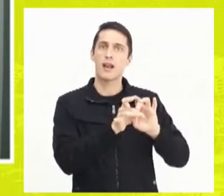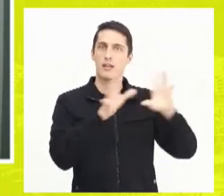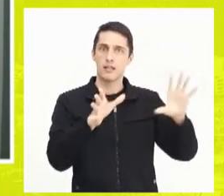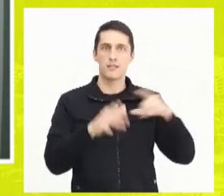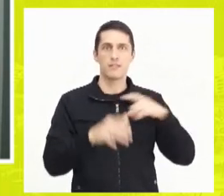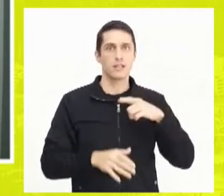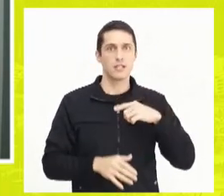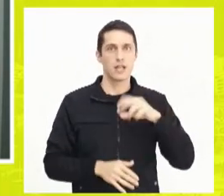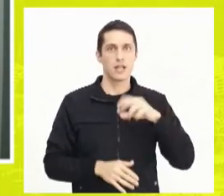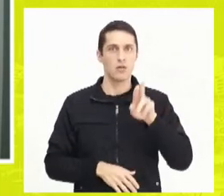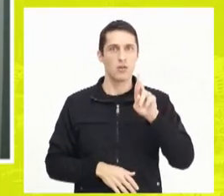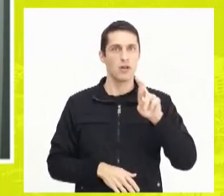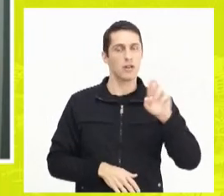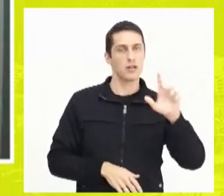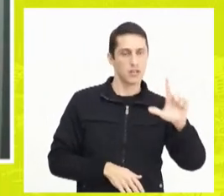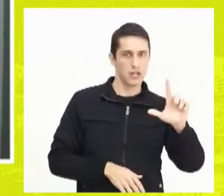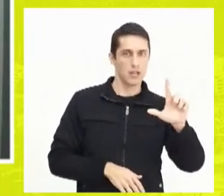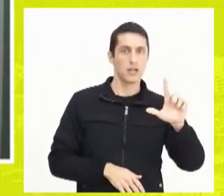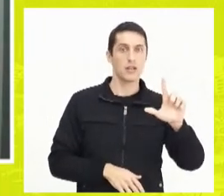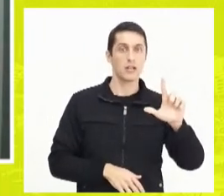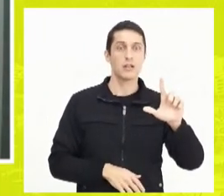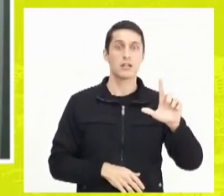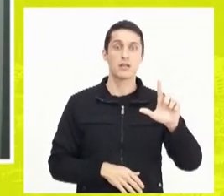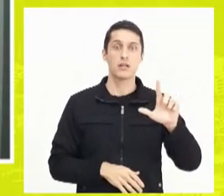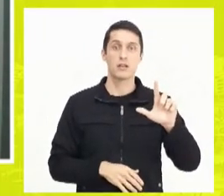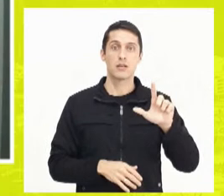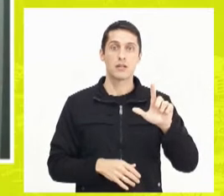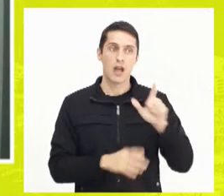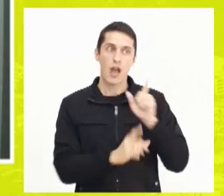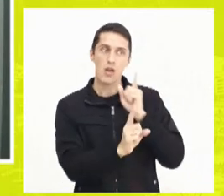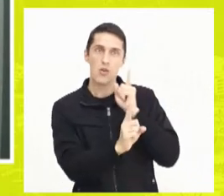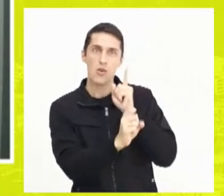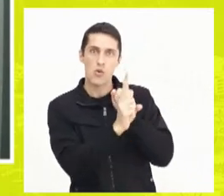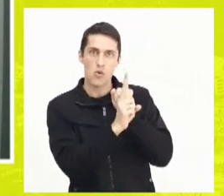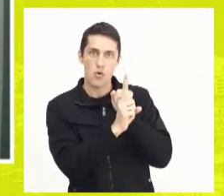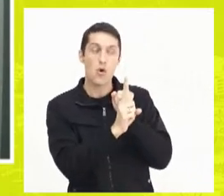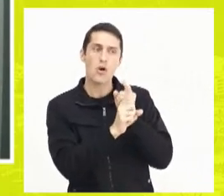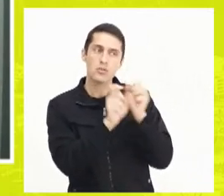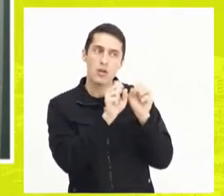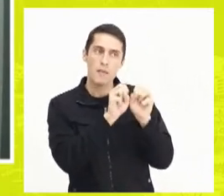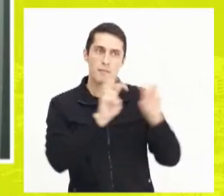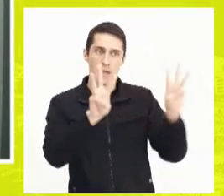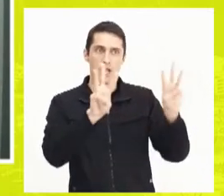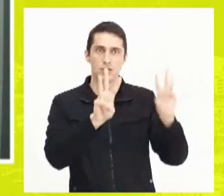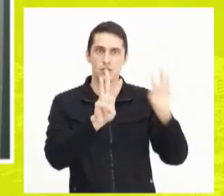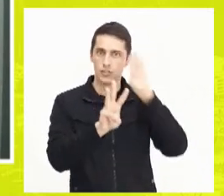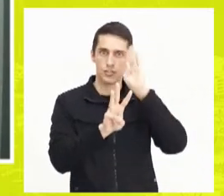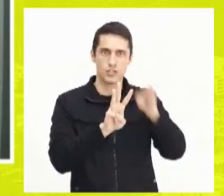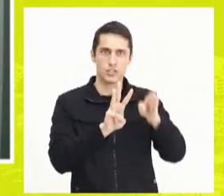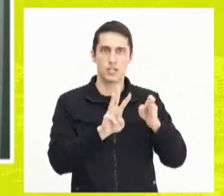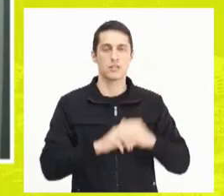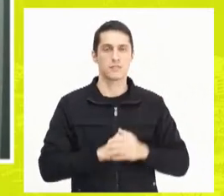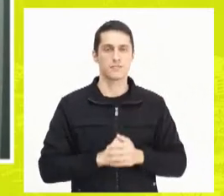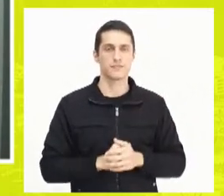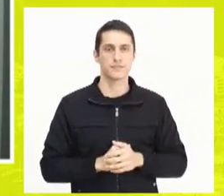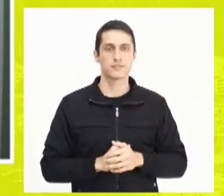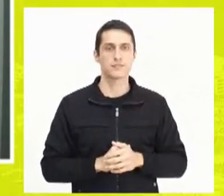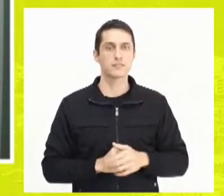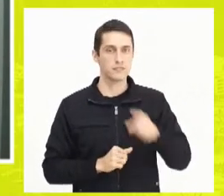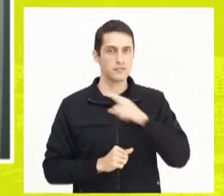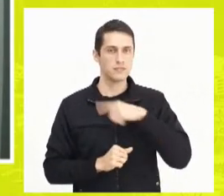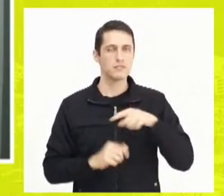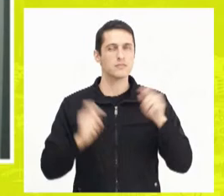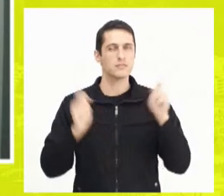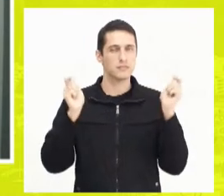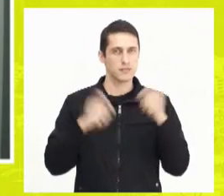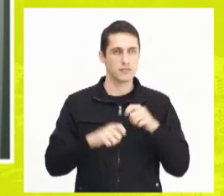available there of course there is an url that locates that content of course